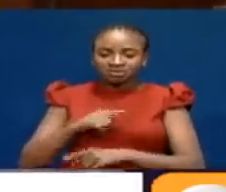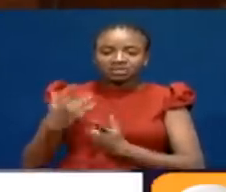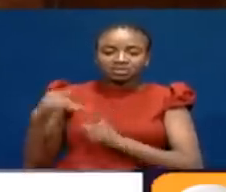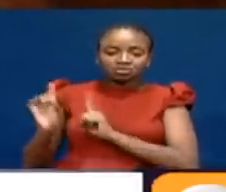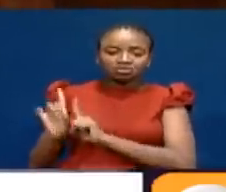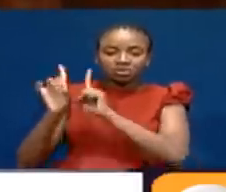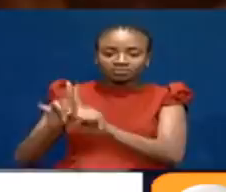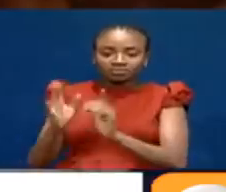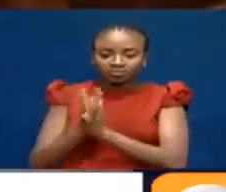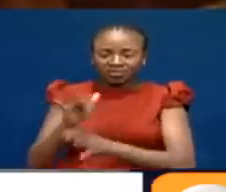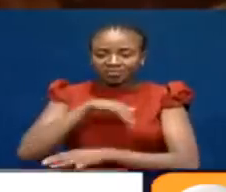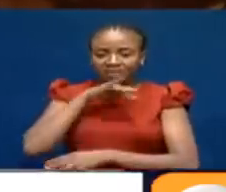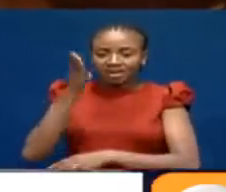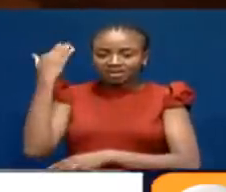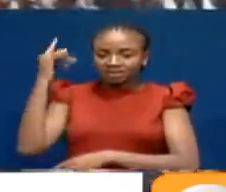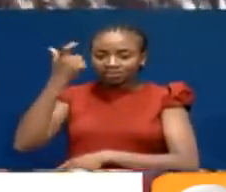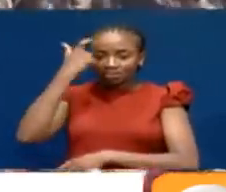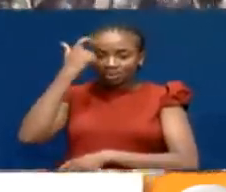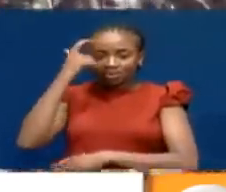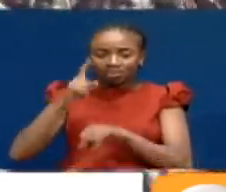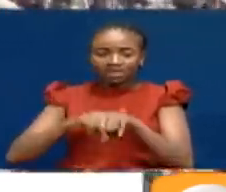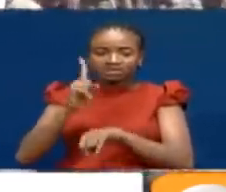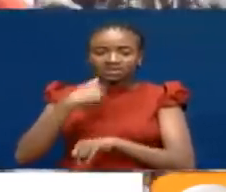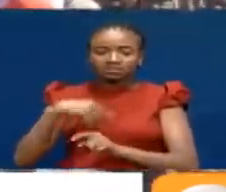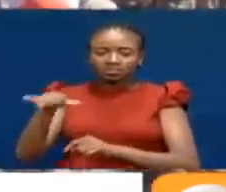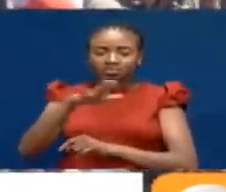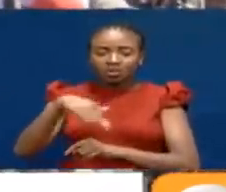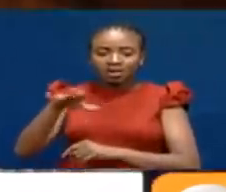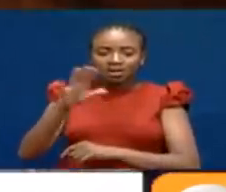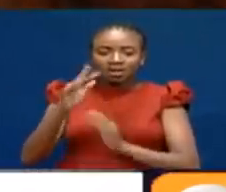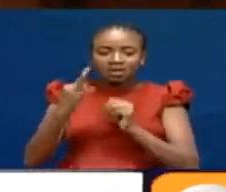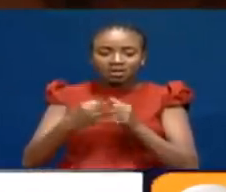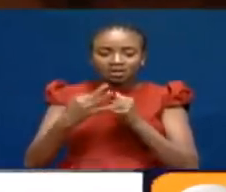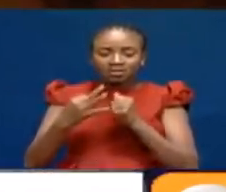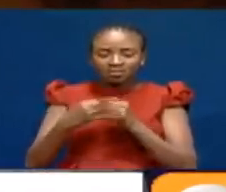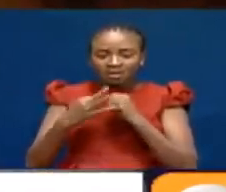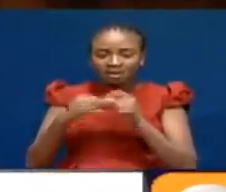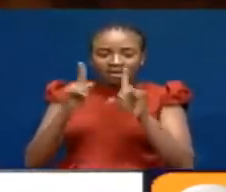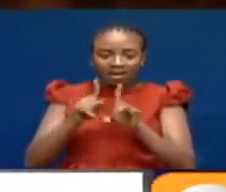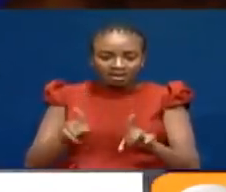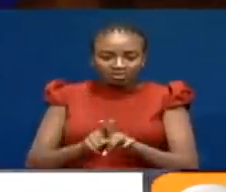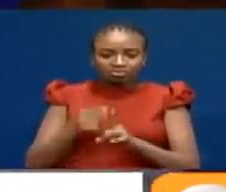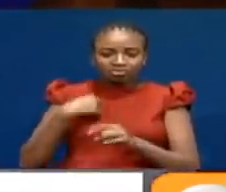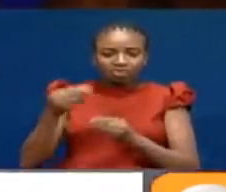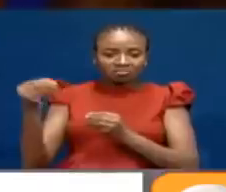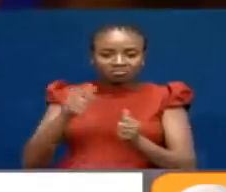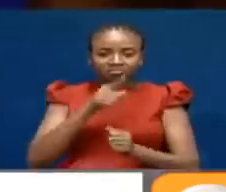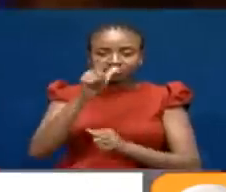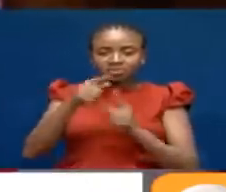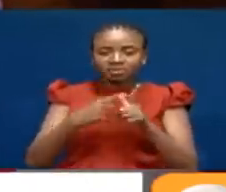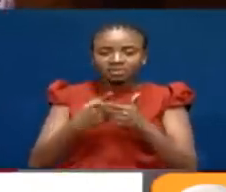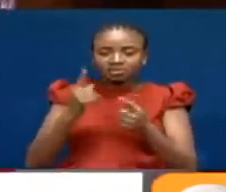zamani. Unakumbuka tulikuwa Kibra na tukamenyana na huyu jamaa na tukashinda yeye.